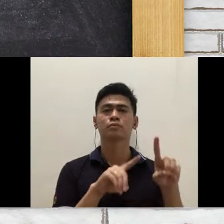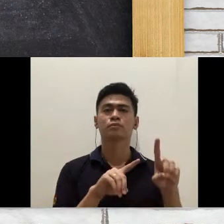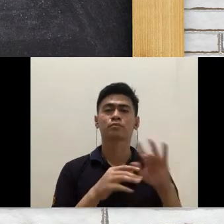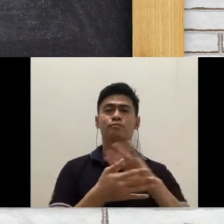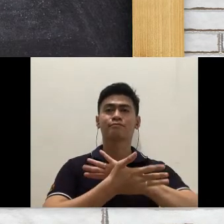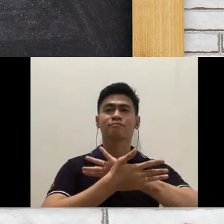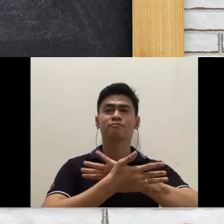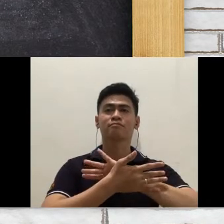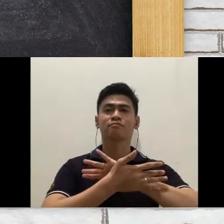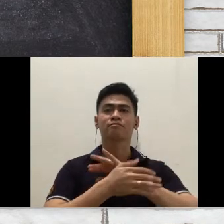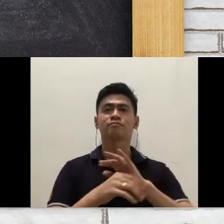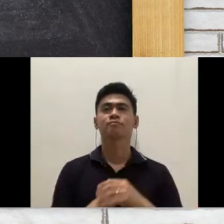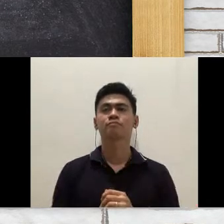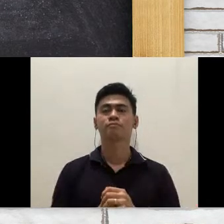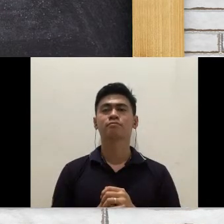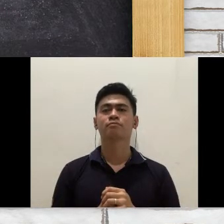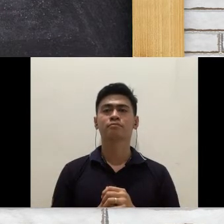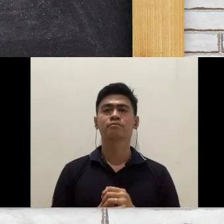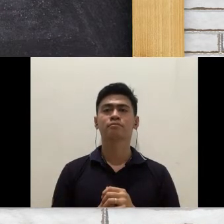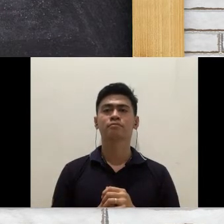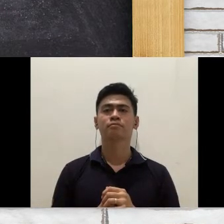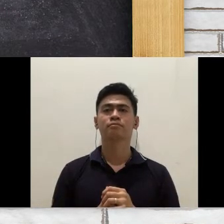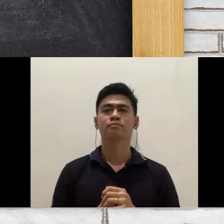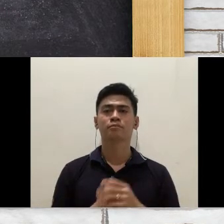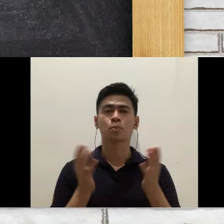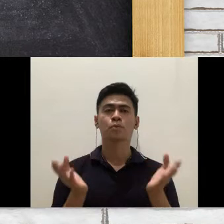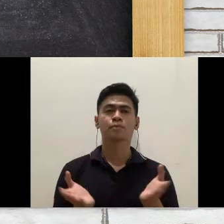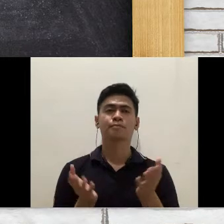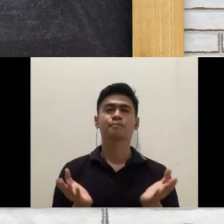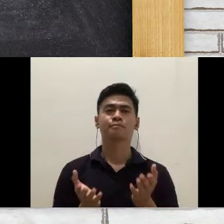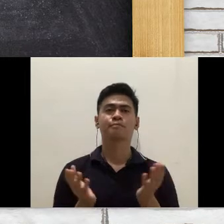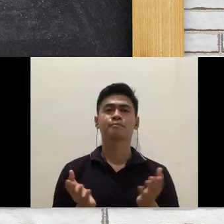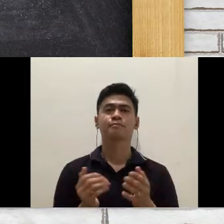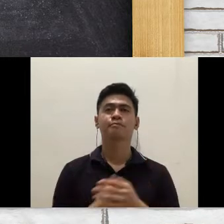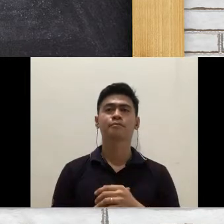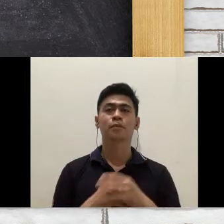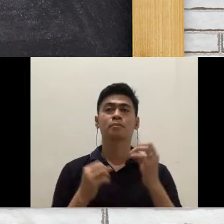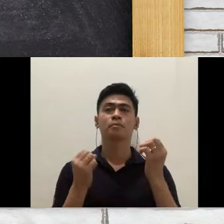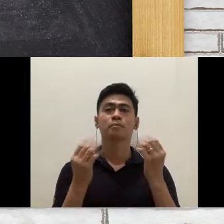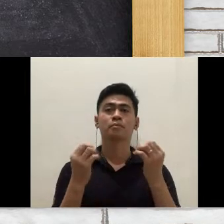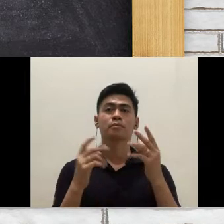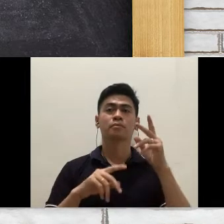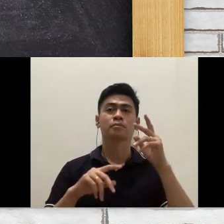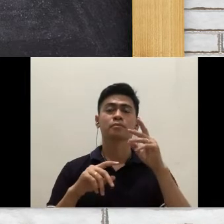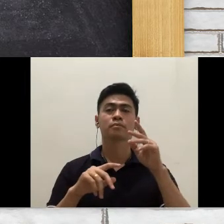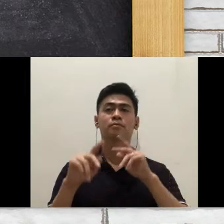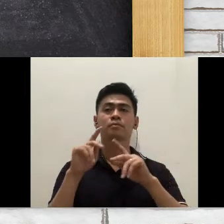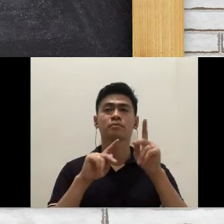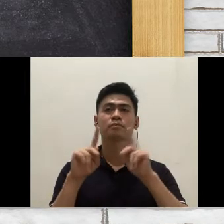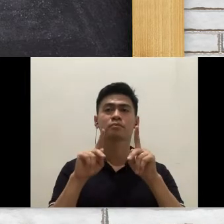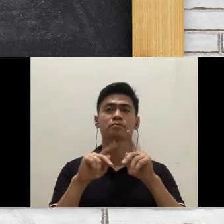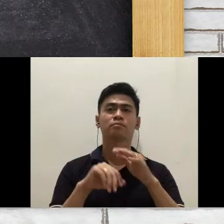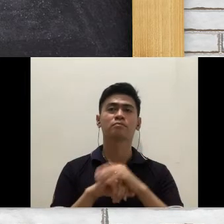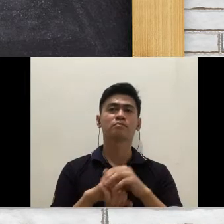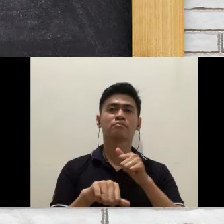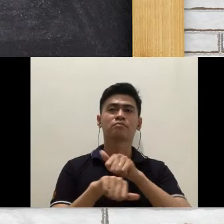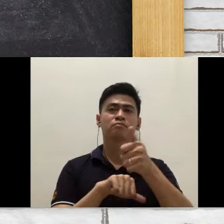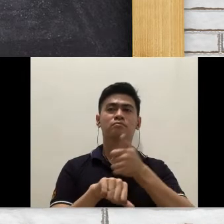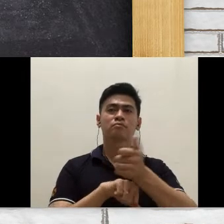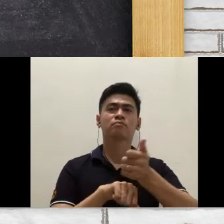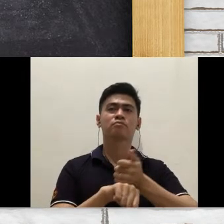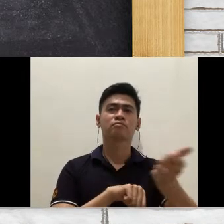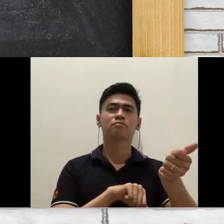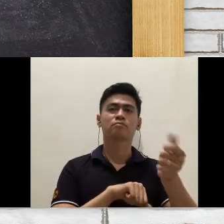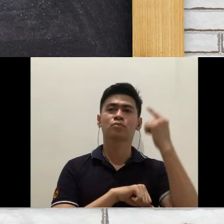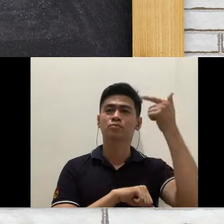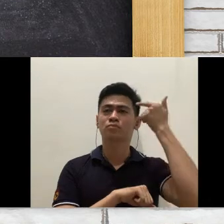Argumentative. Number 6, many Filipinos blamed the government system for delay and poor response